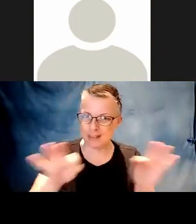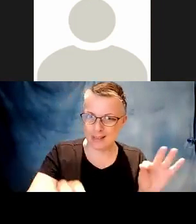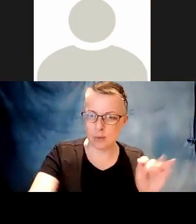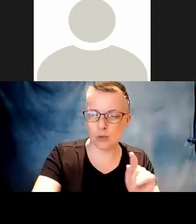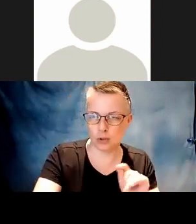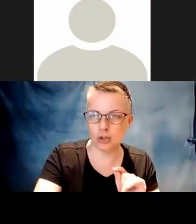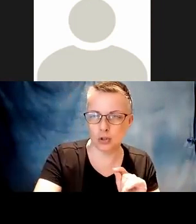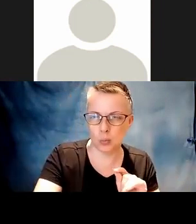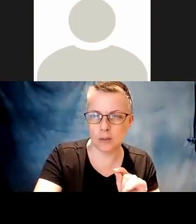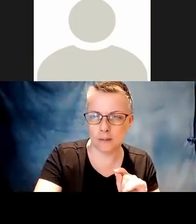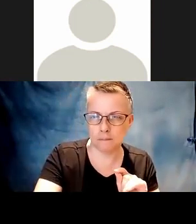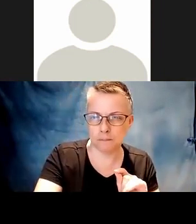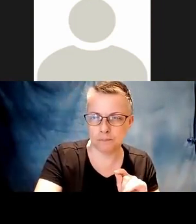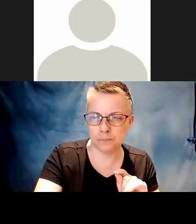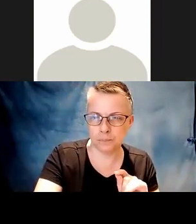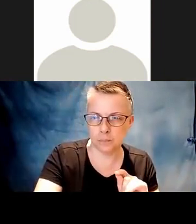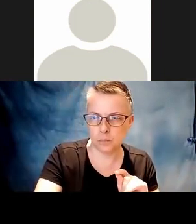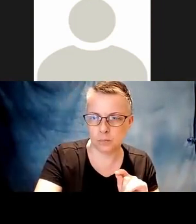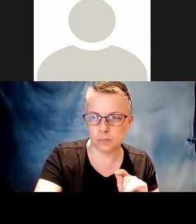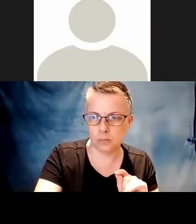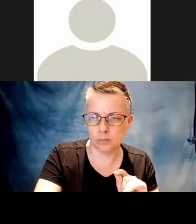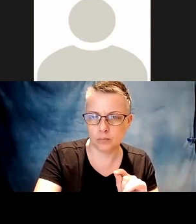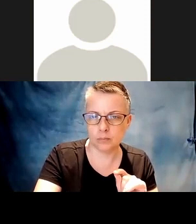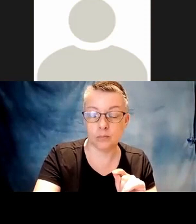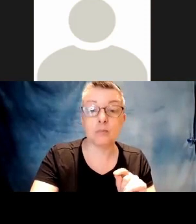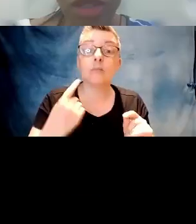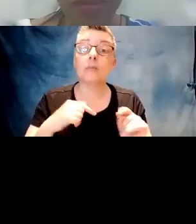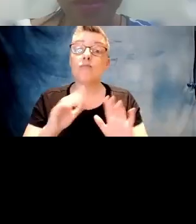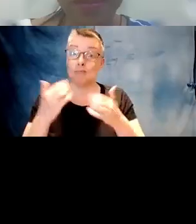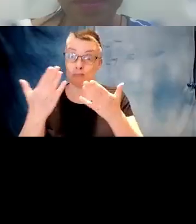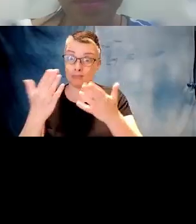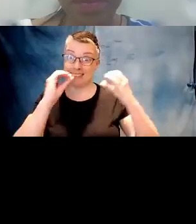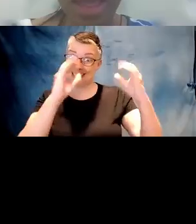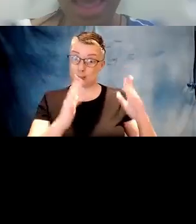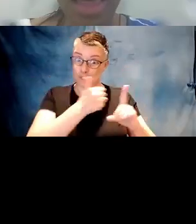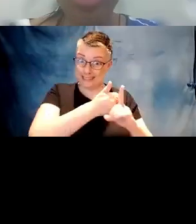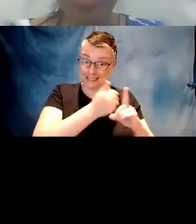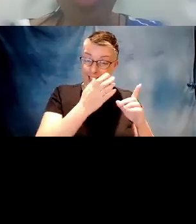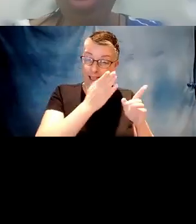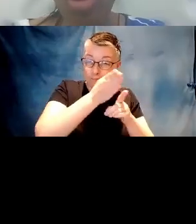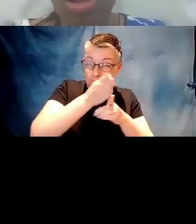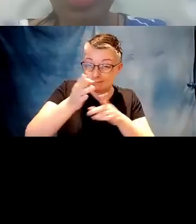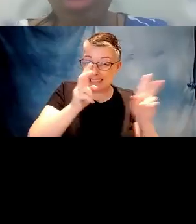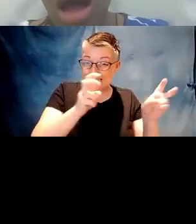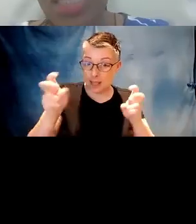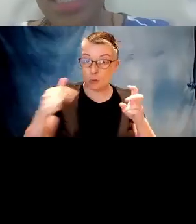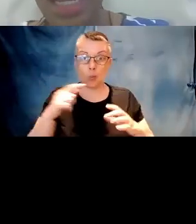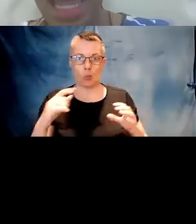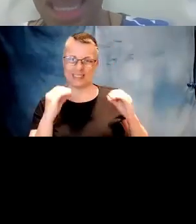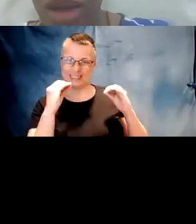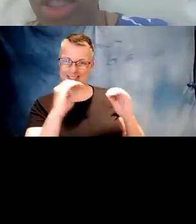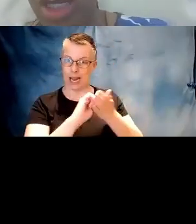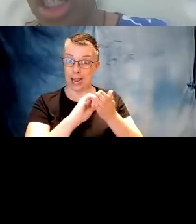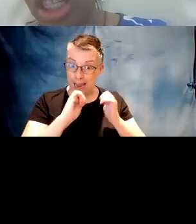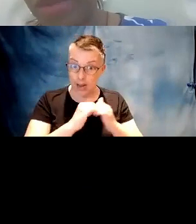that teachers are trained to become teachers of language through what we're calling the Content